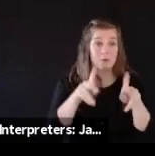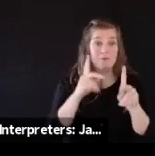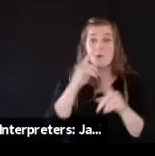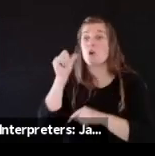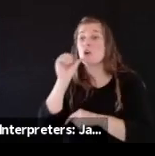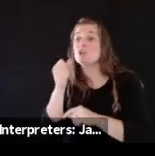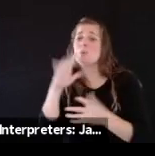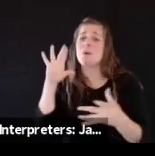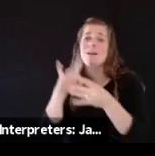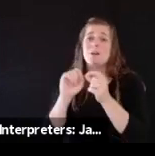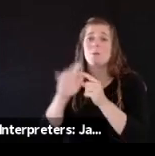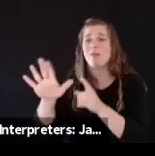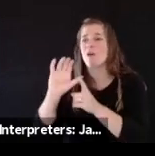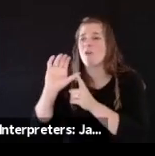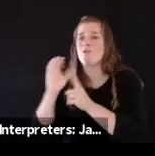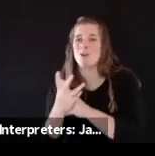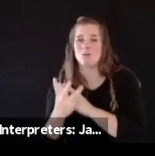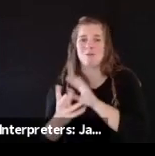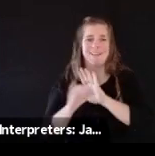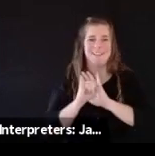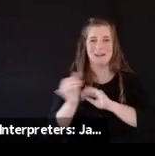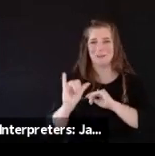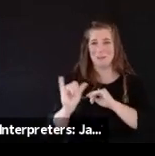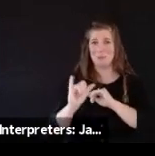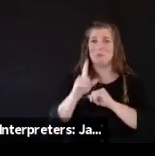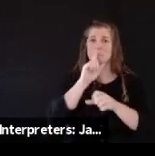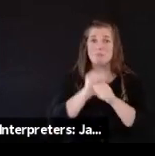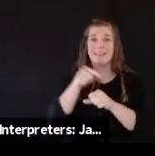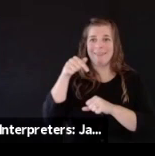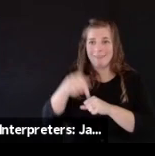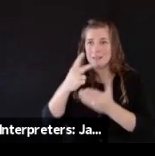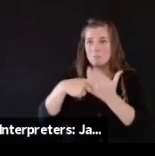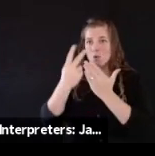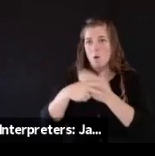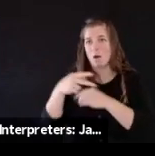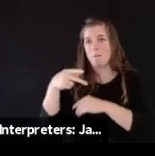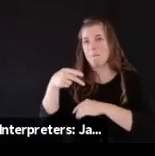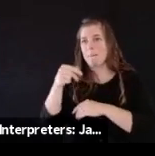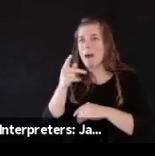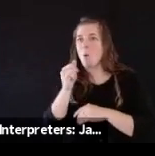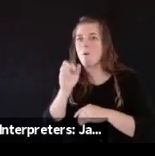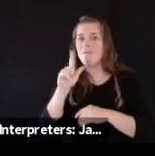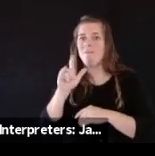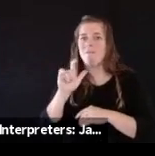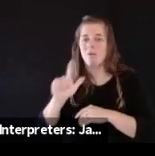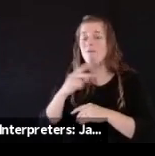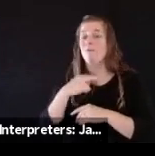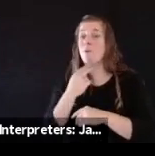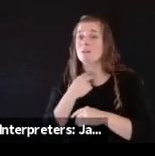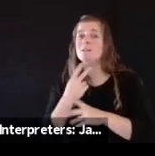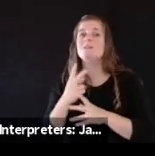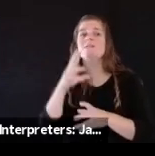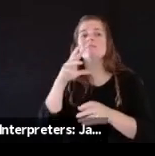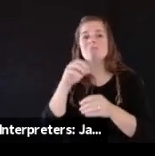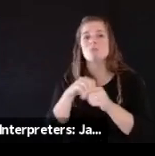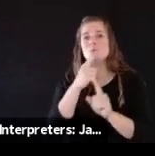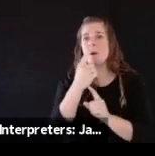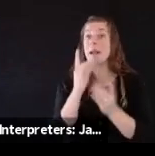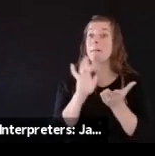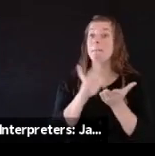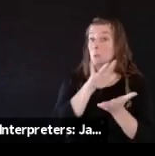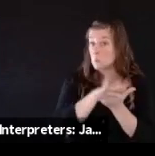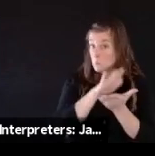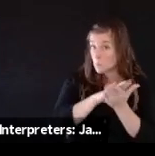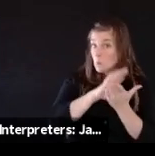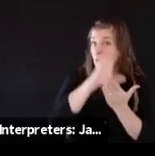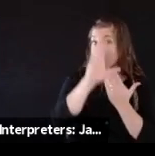and community identities. So Powerful Voices offers several programs, including Powerful Choices, which is the middle school curriculum for girls,